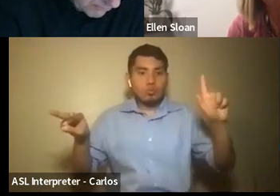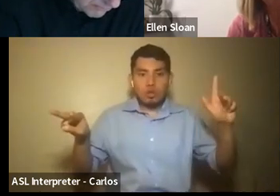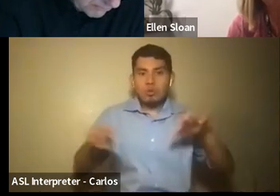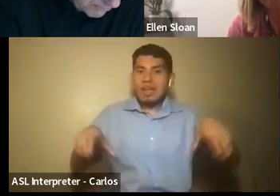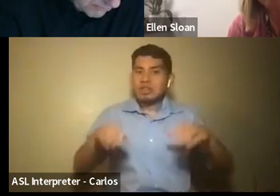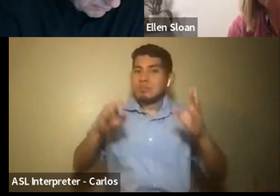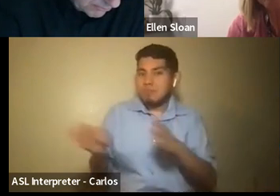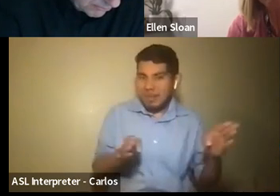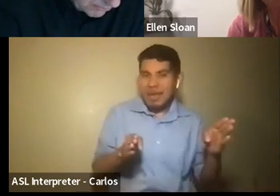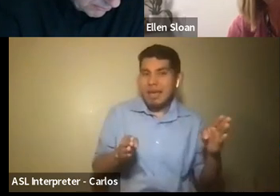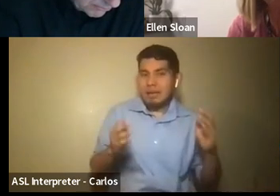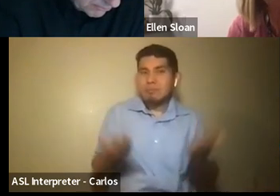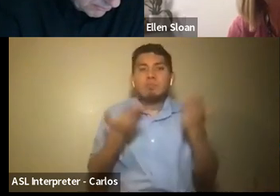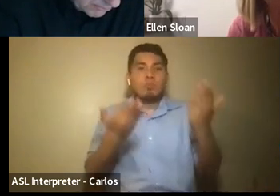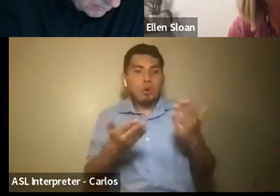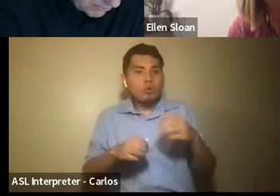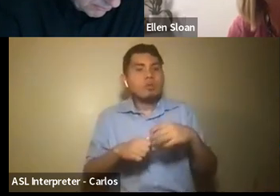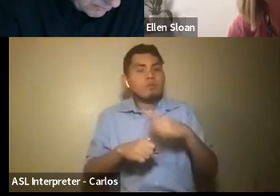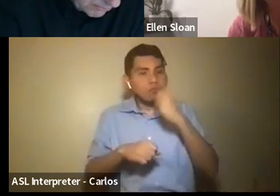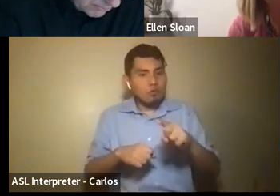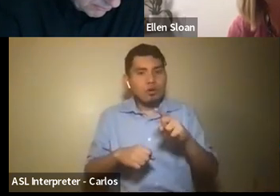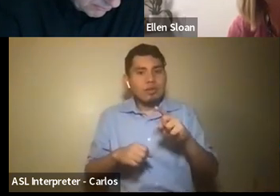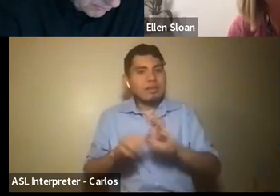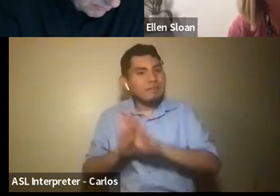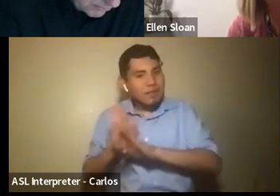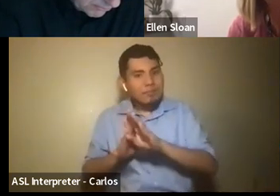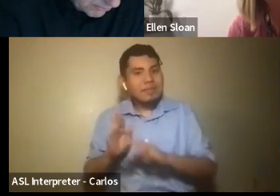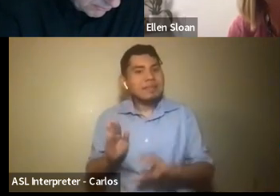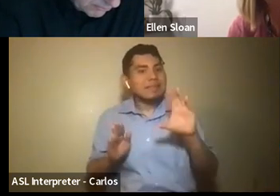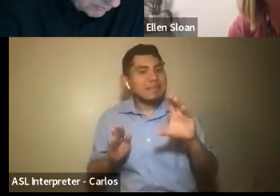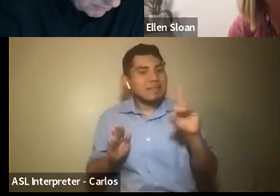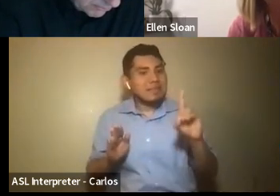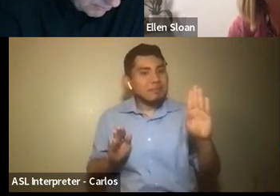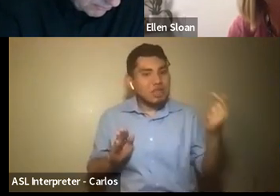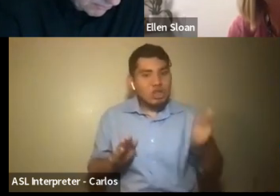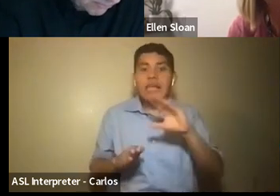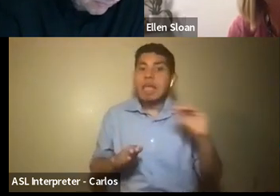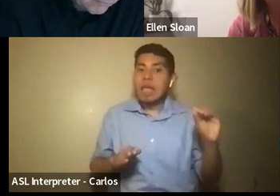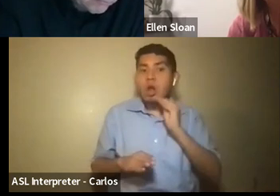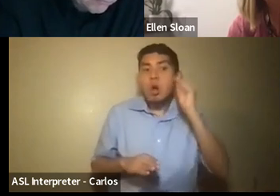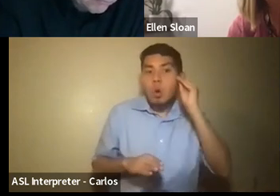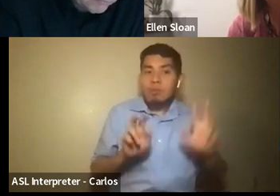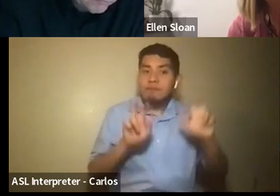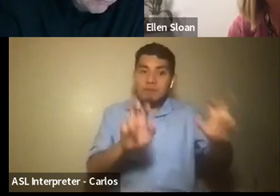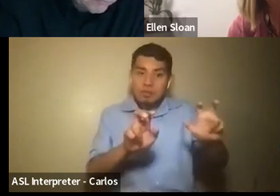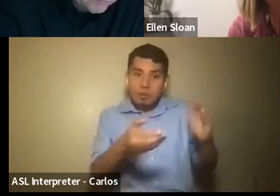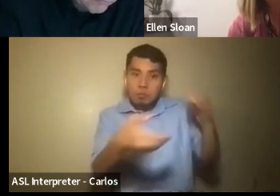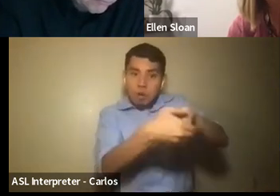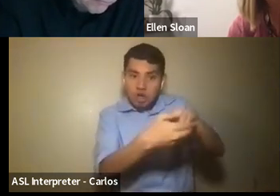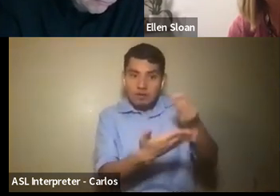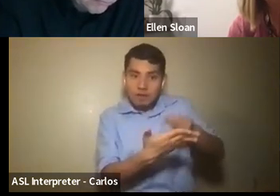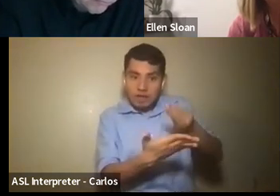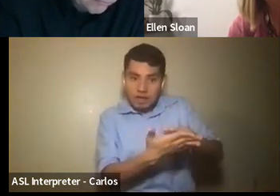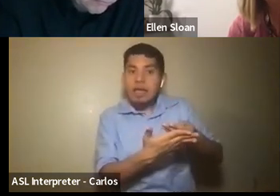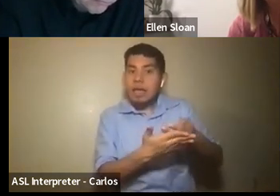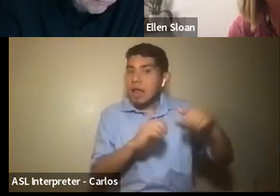use of community development block grant, the CDBG, and home investment partnership funding, implementing the